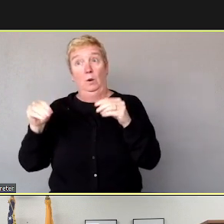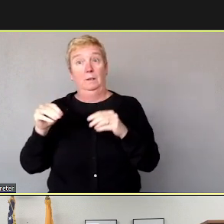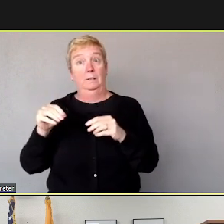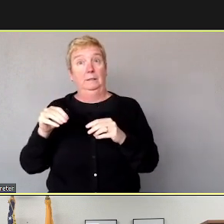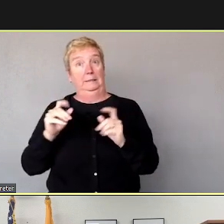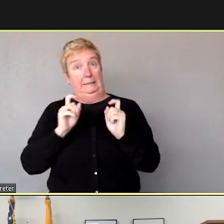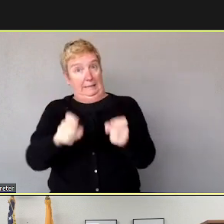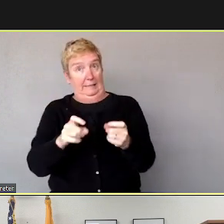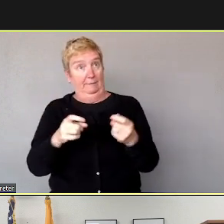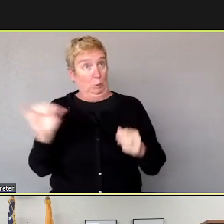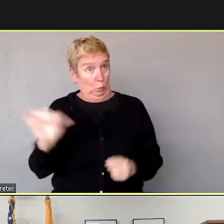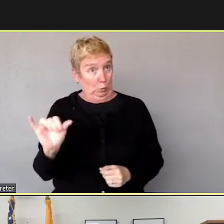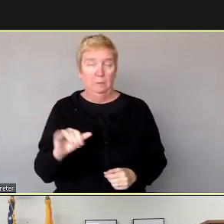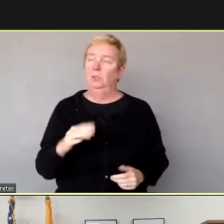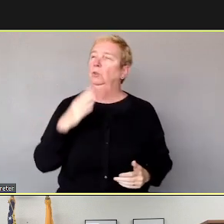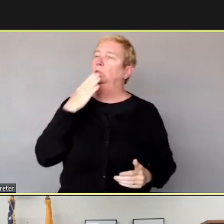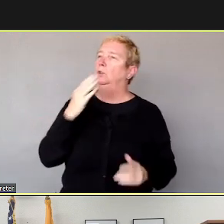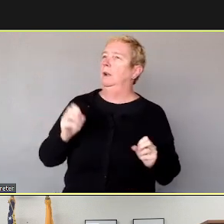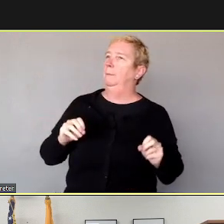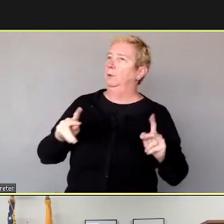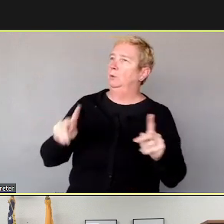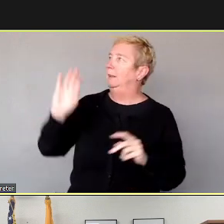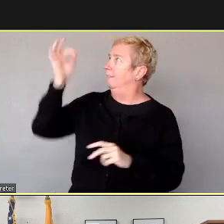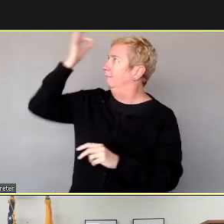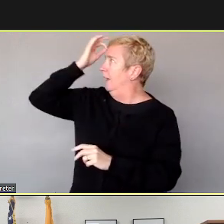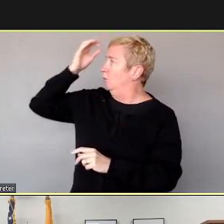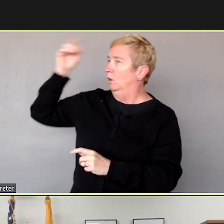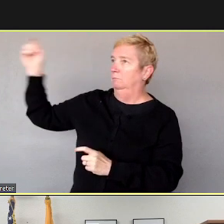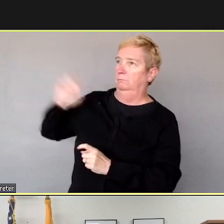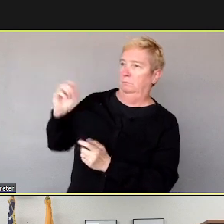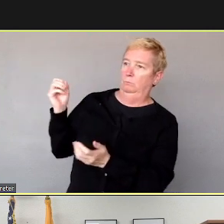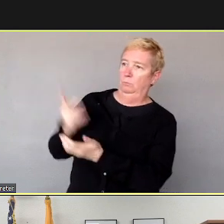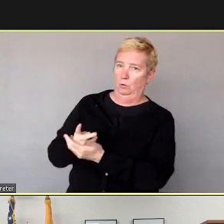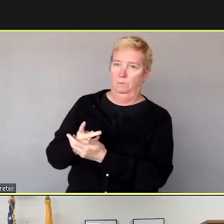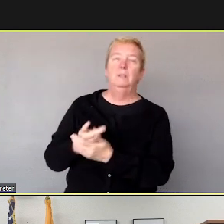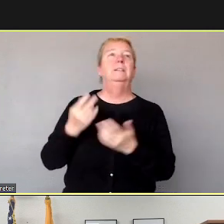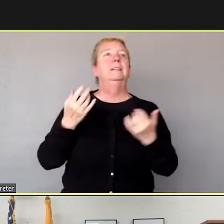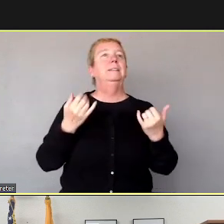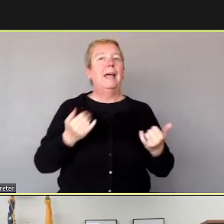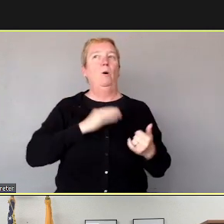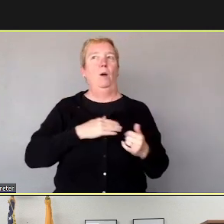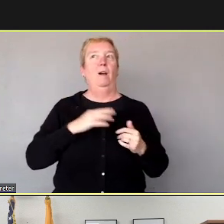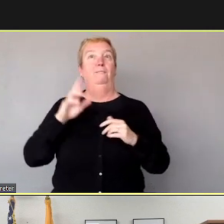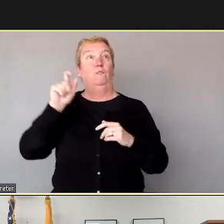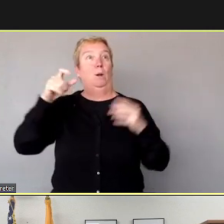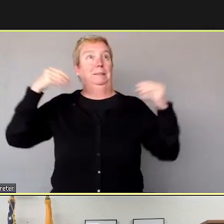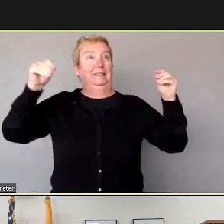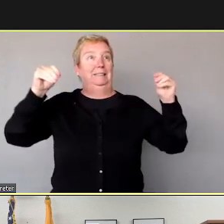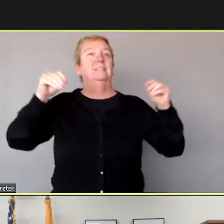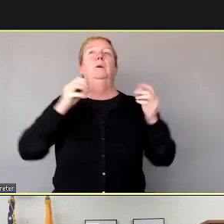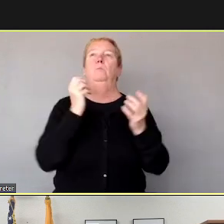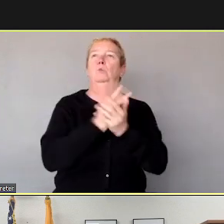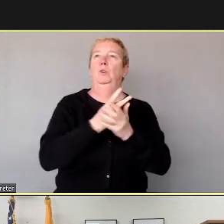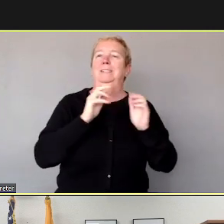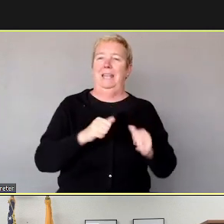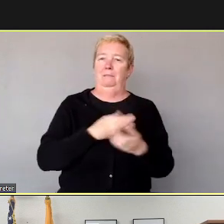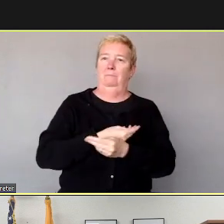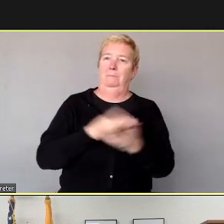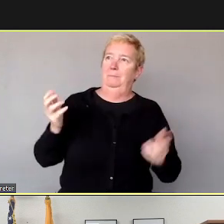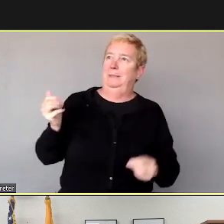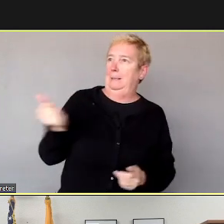new opportunity the federal government has provided, but we're just getting that. Our pharmacies across the state are now getting that up and running